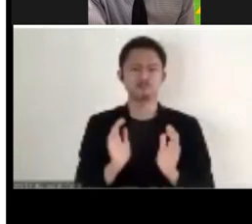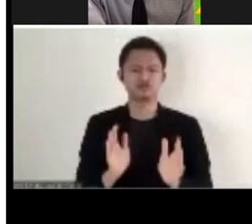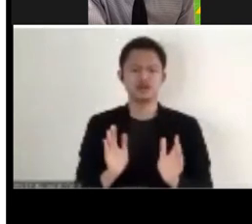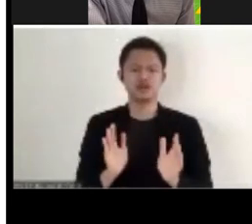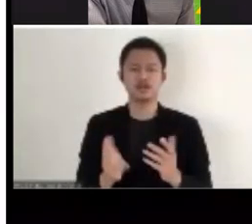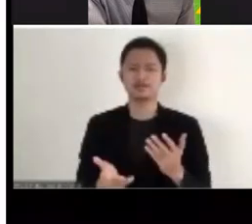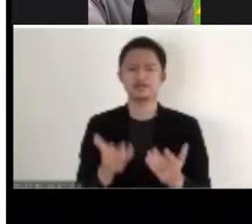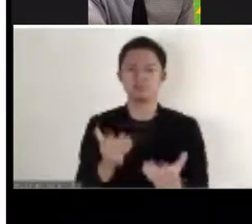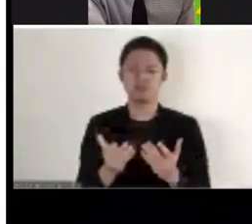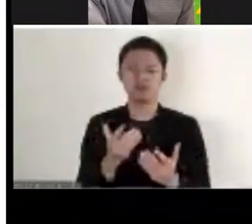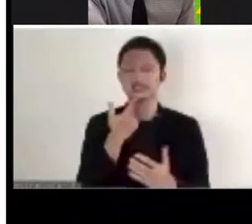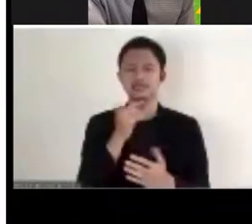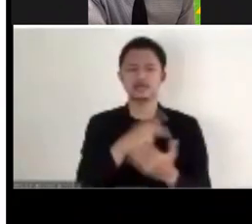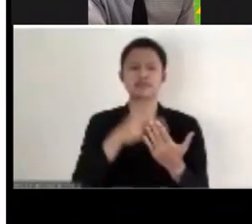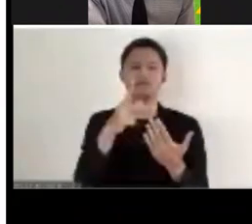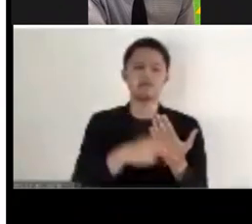mansion.com